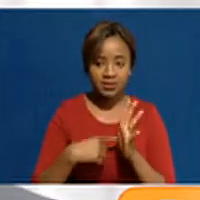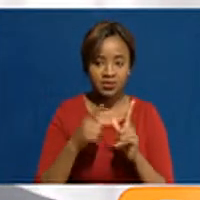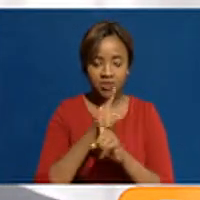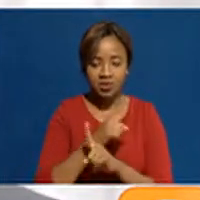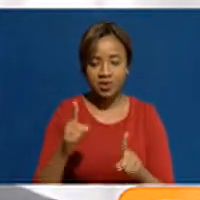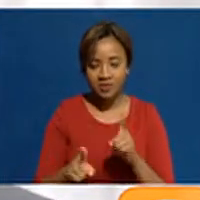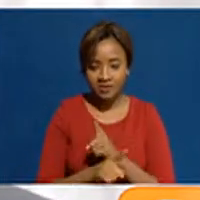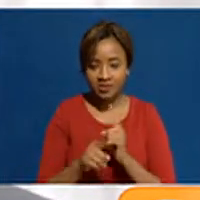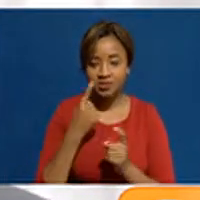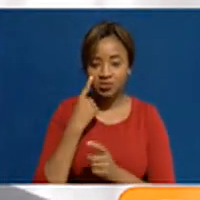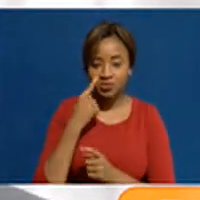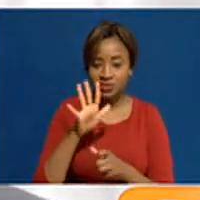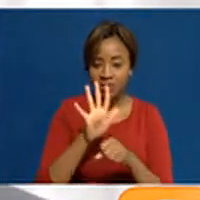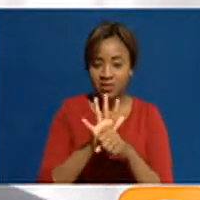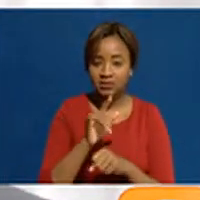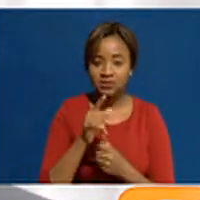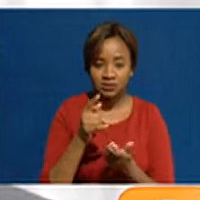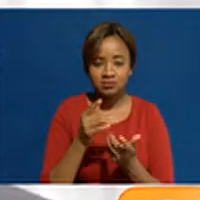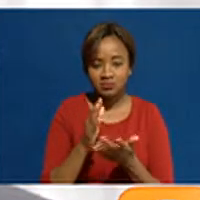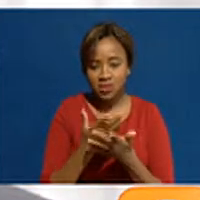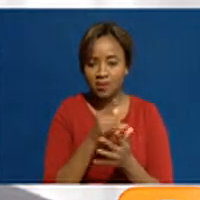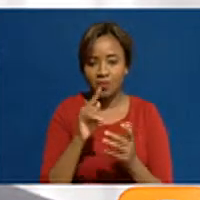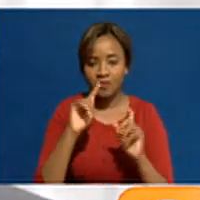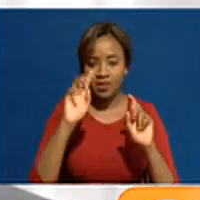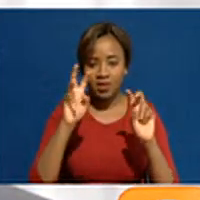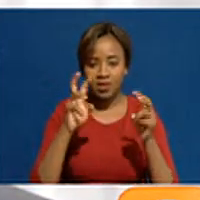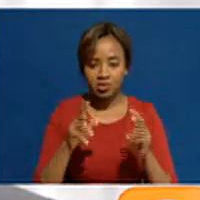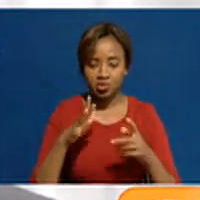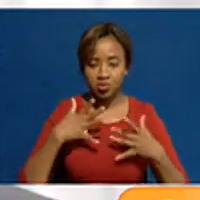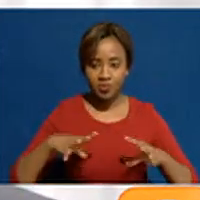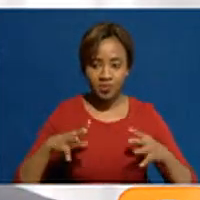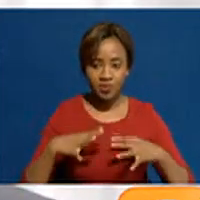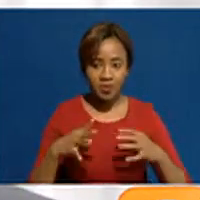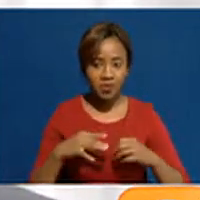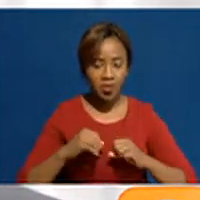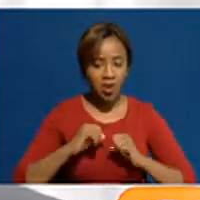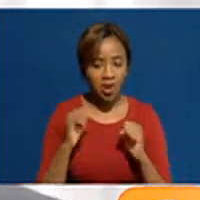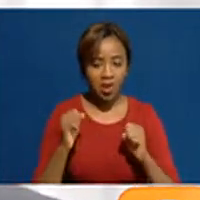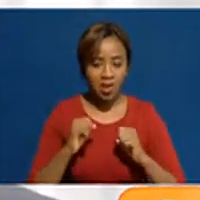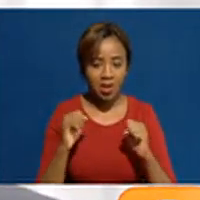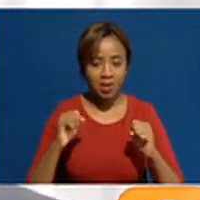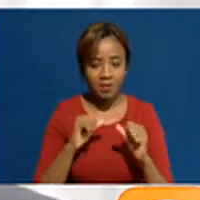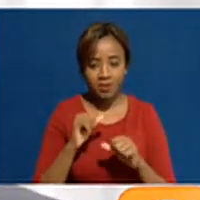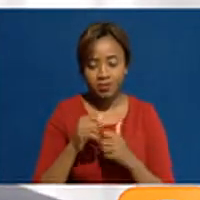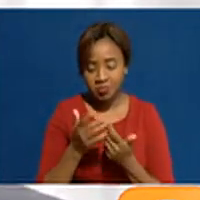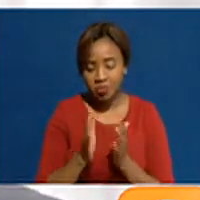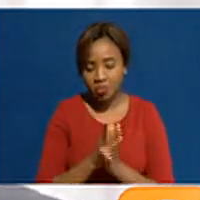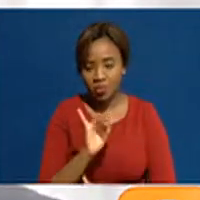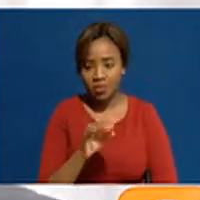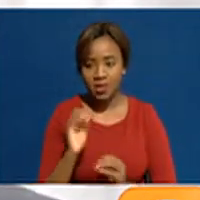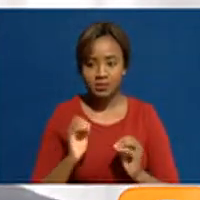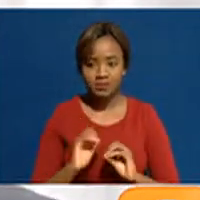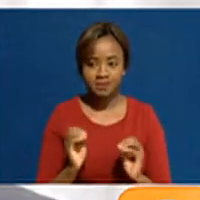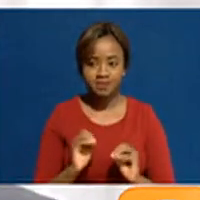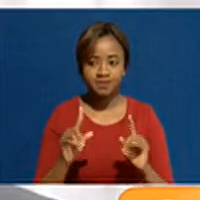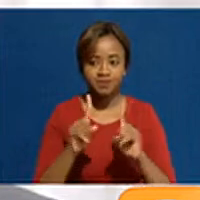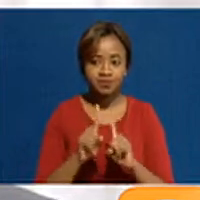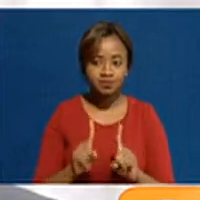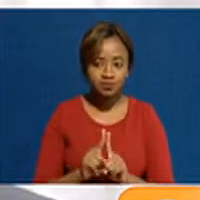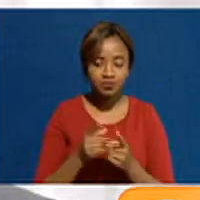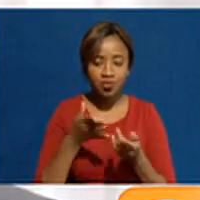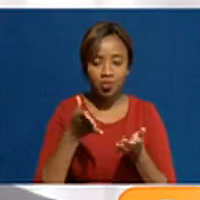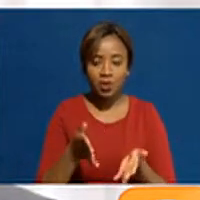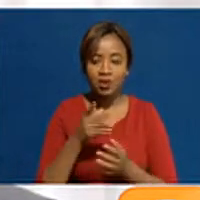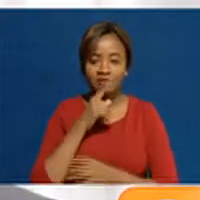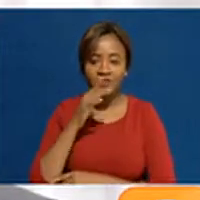of the main issue that citizens were not happy with the CBC. The additional thing is parental